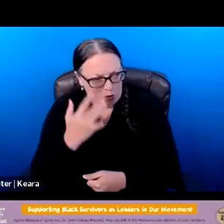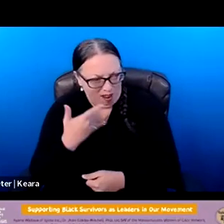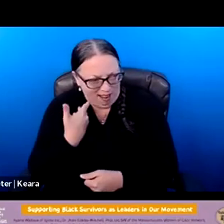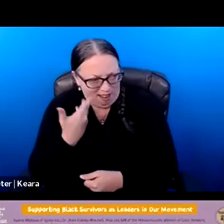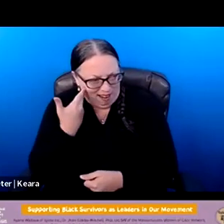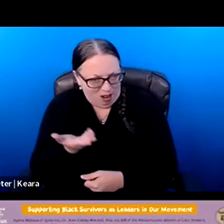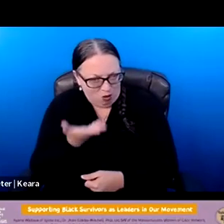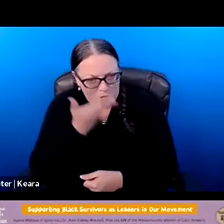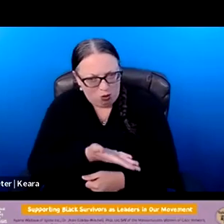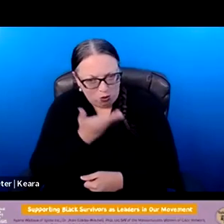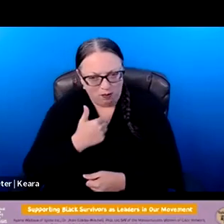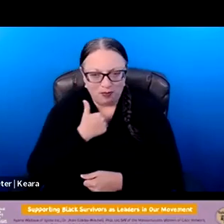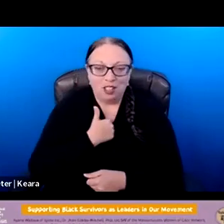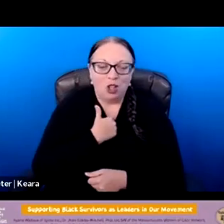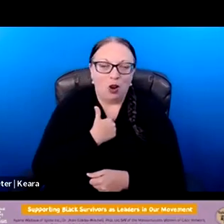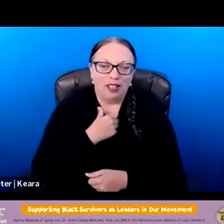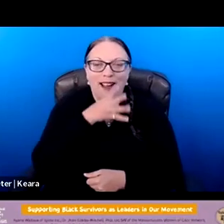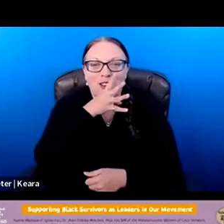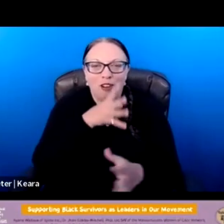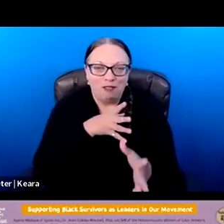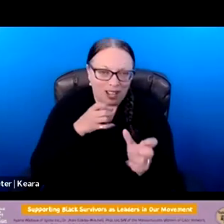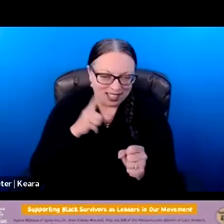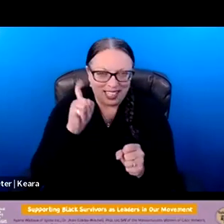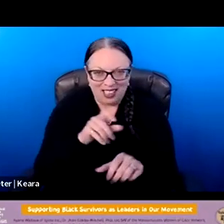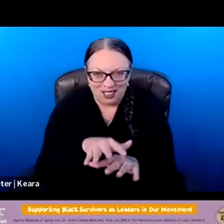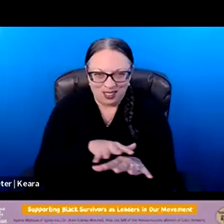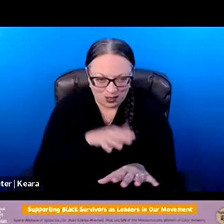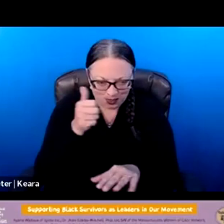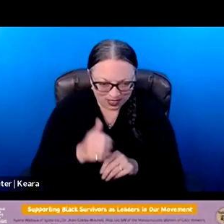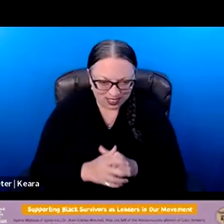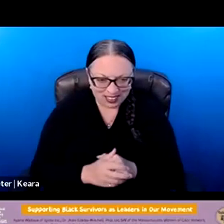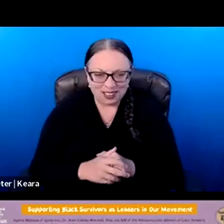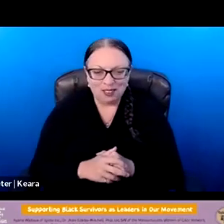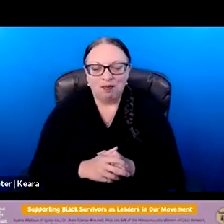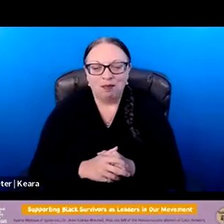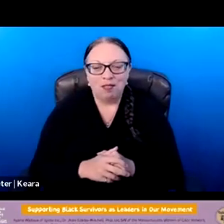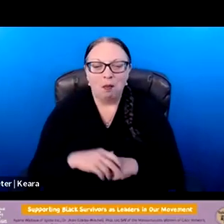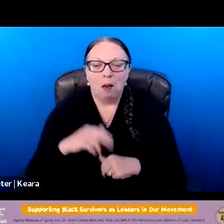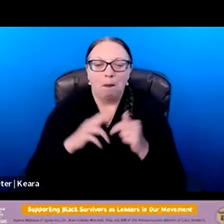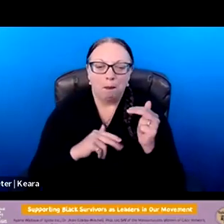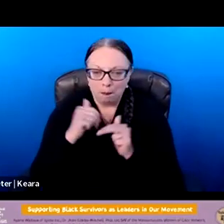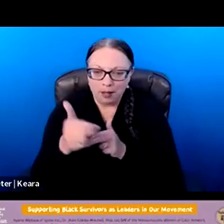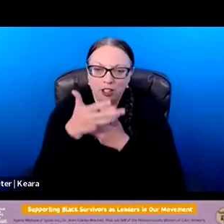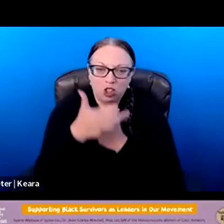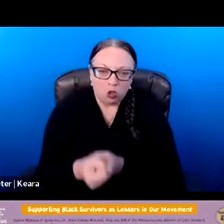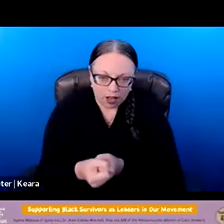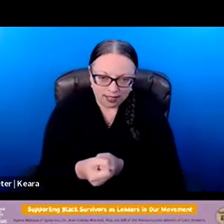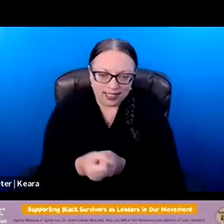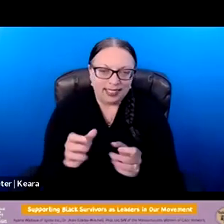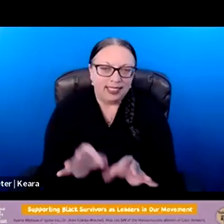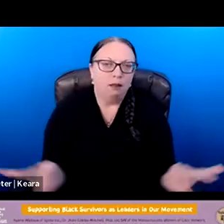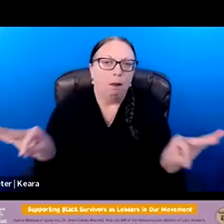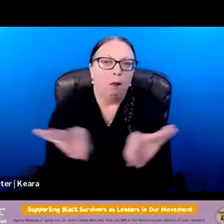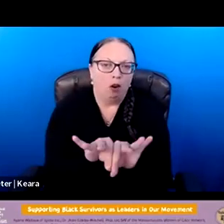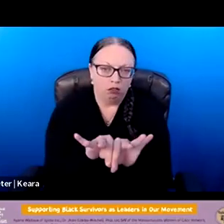I'm sorry, I talk fast. Let me slow down. And I think the building trust is really important, and it's hard work and it